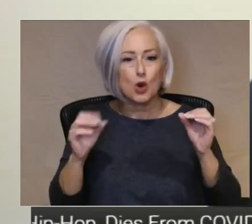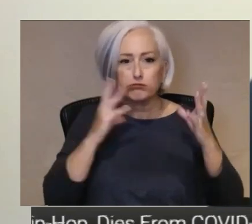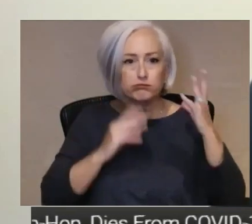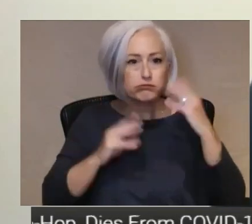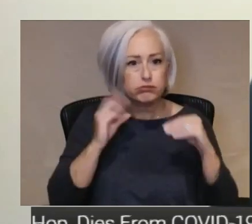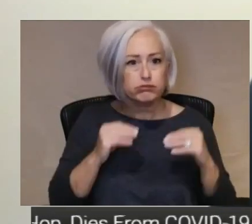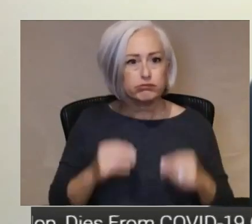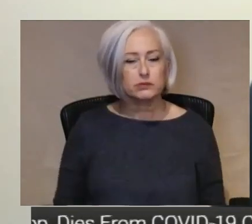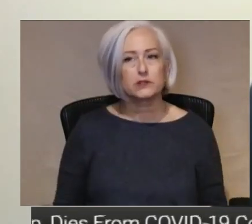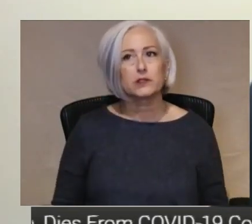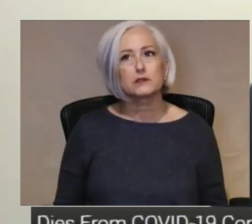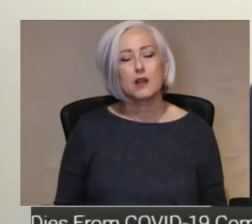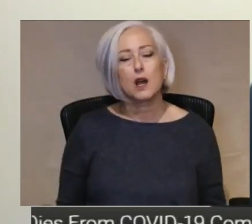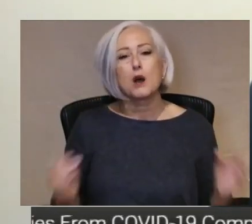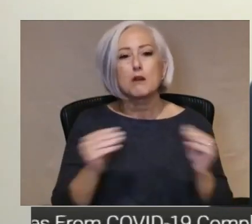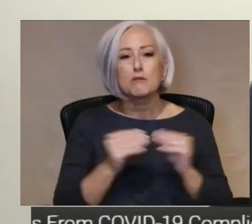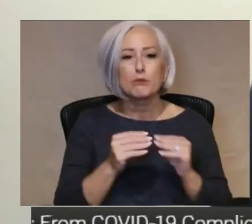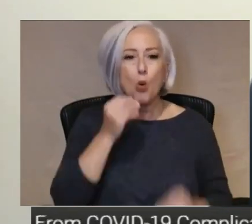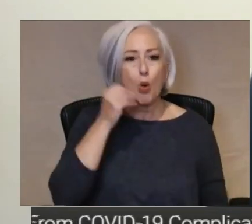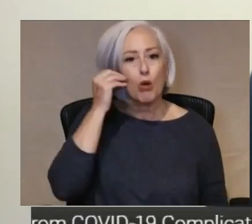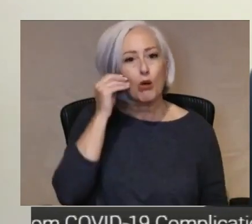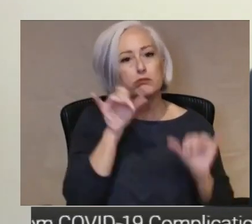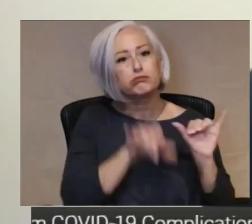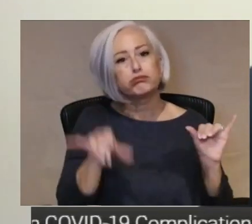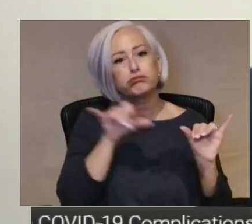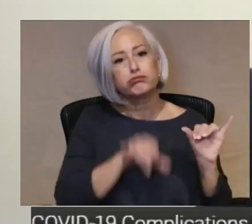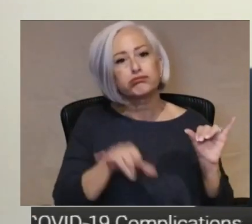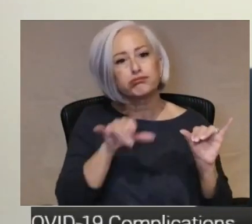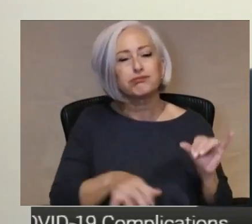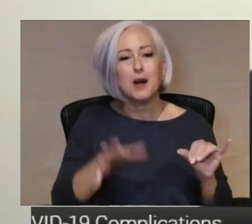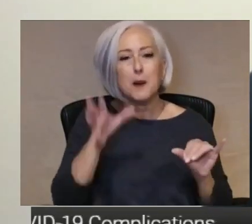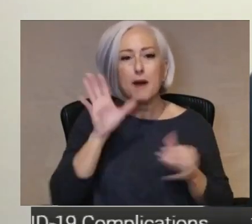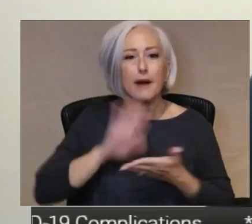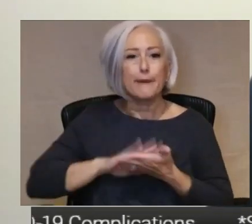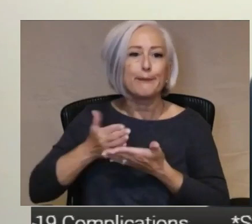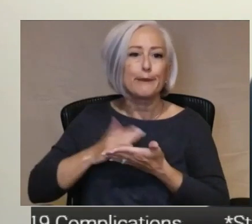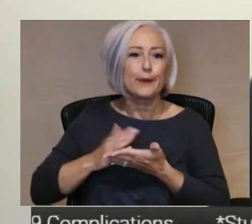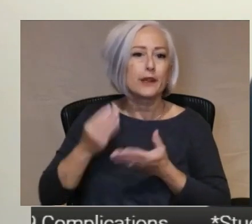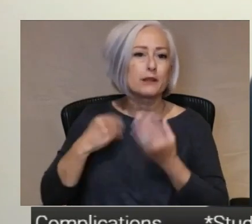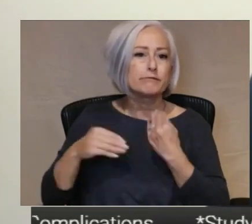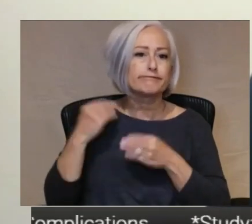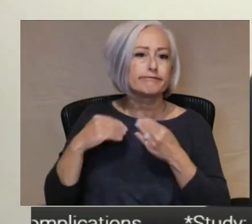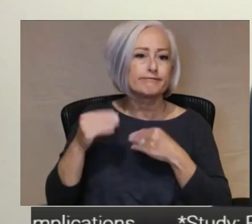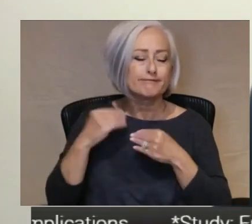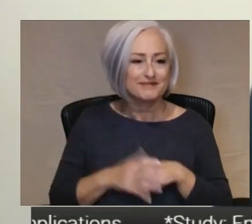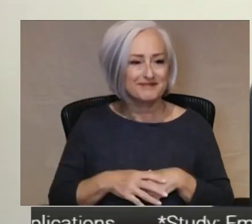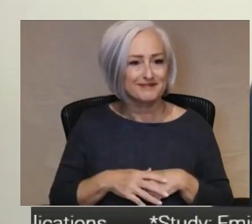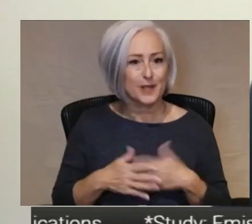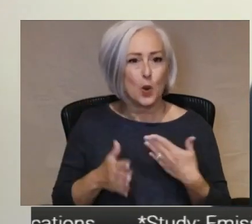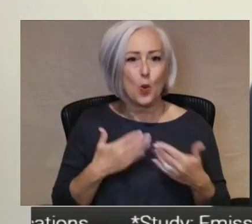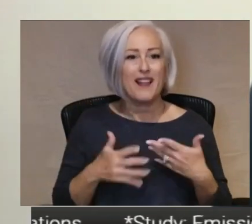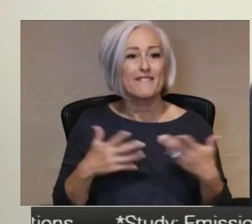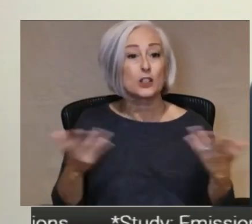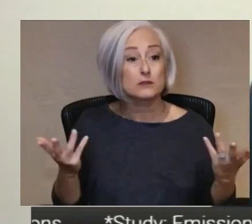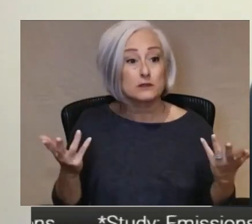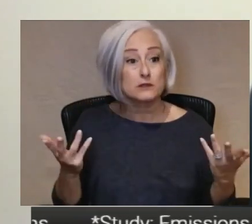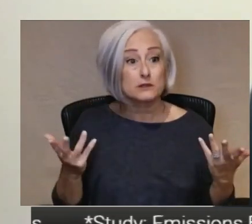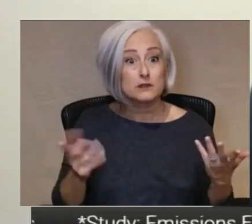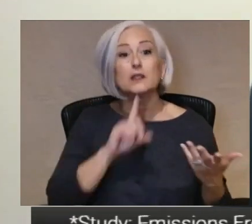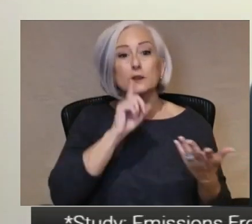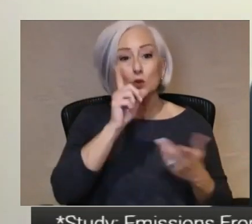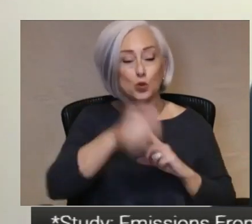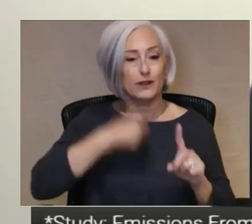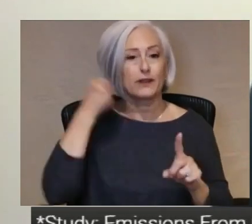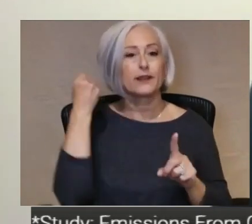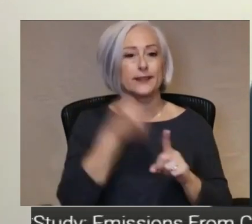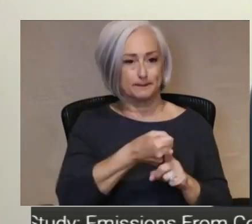grilled cheese or whatever, which, whatever. But the idea here is that there was definitely going to be an impact of this. And I